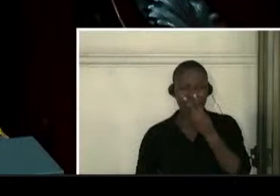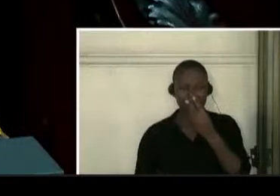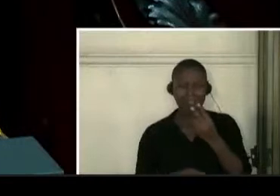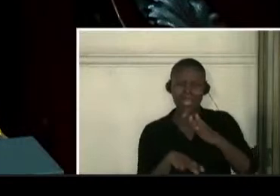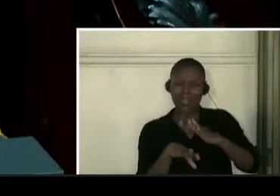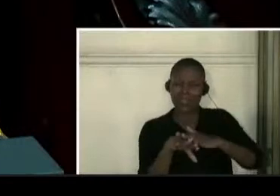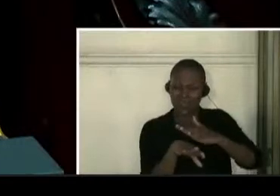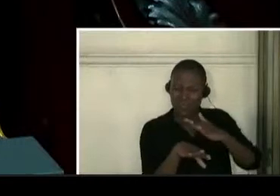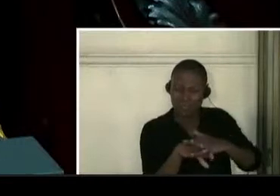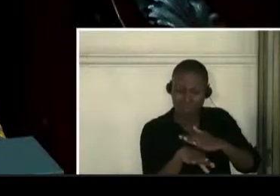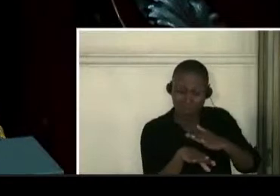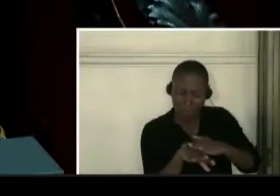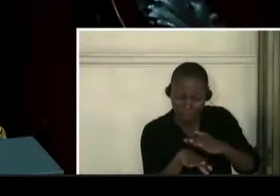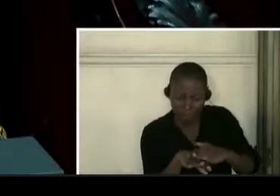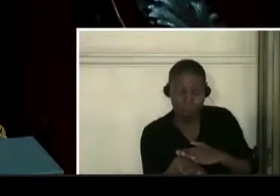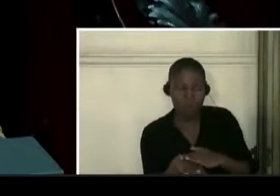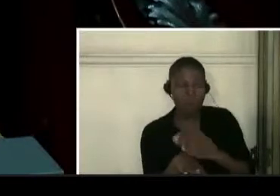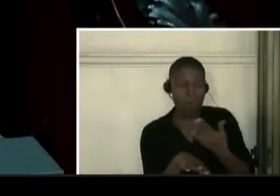kuza ngase